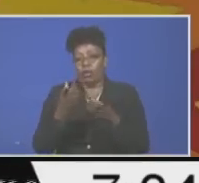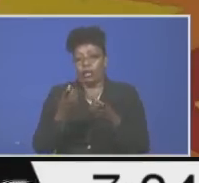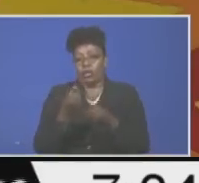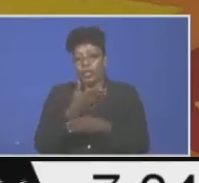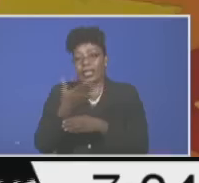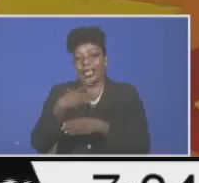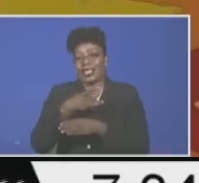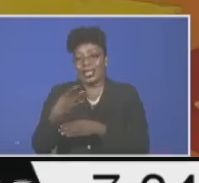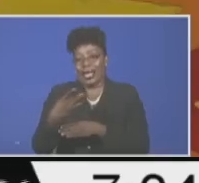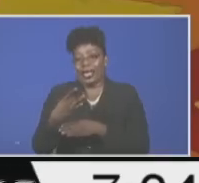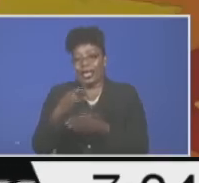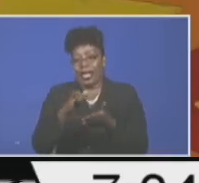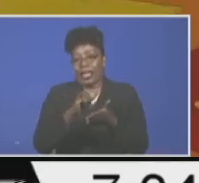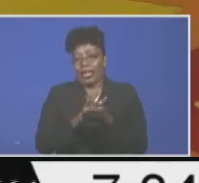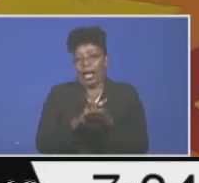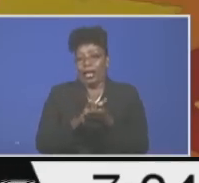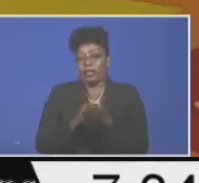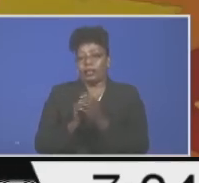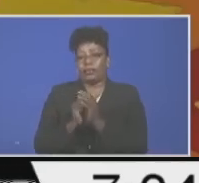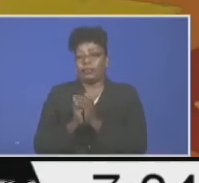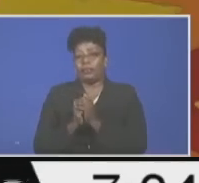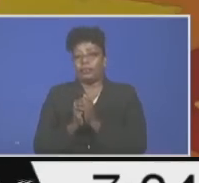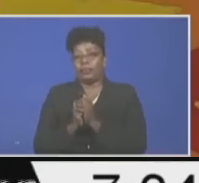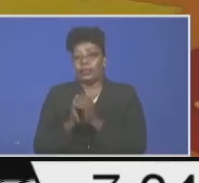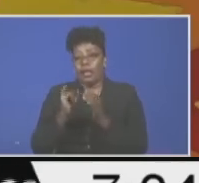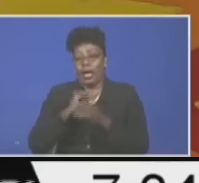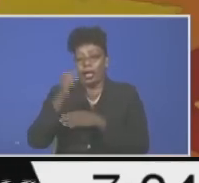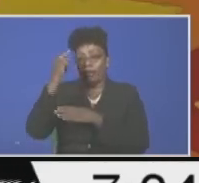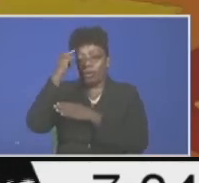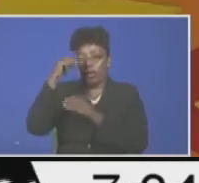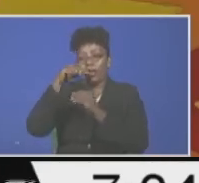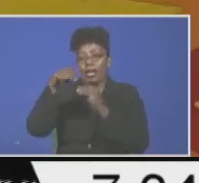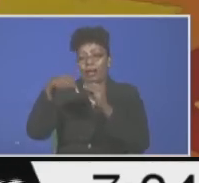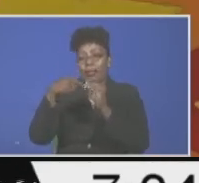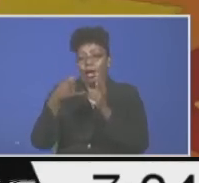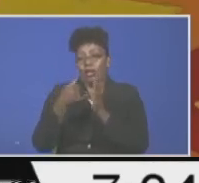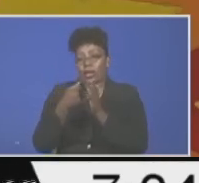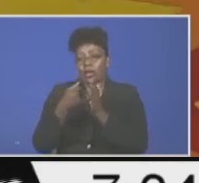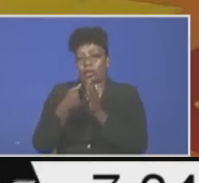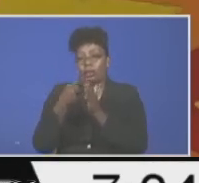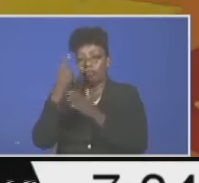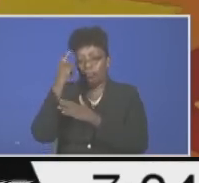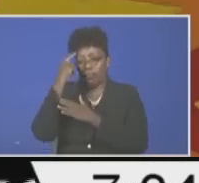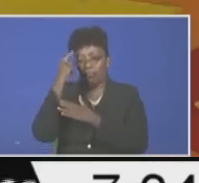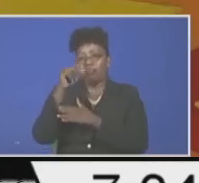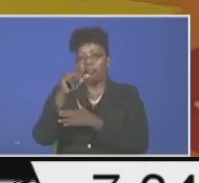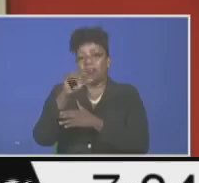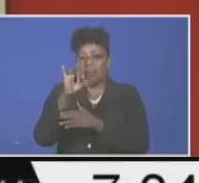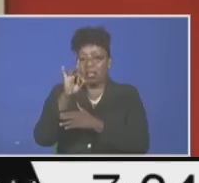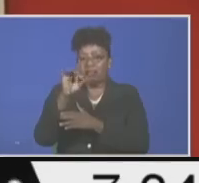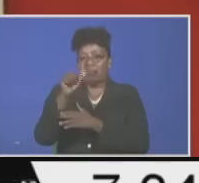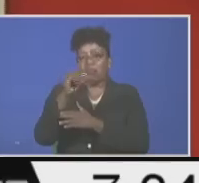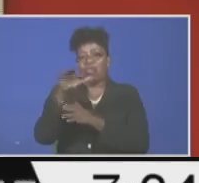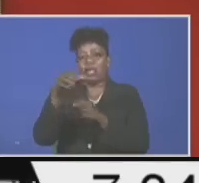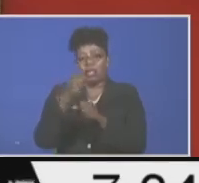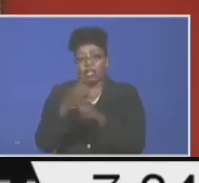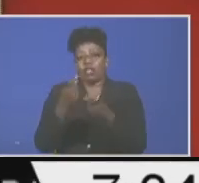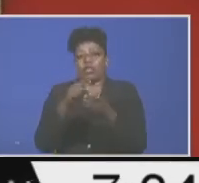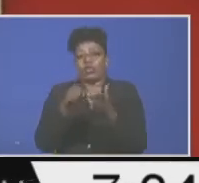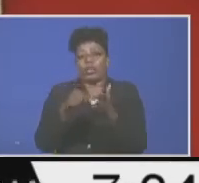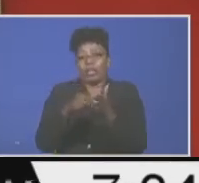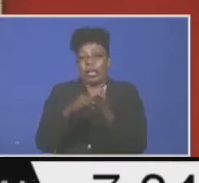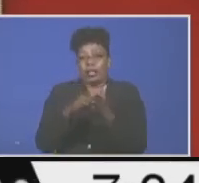that, you know. And I thought about this about maybe 8-10 years ago to do this. The Shell